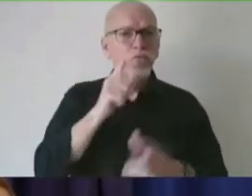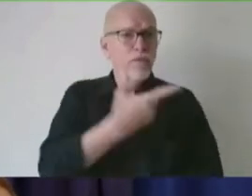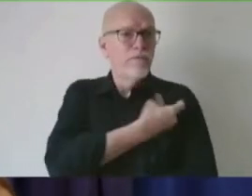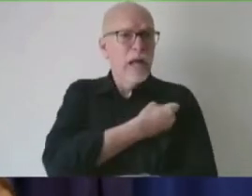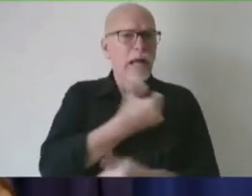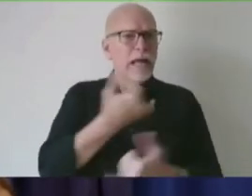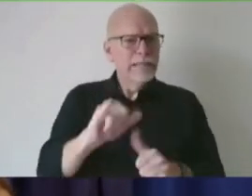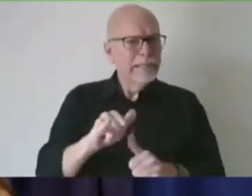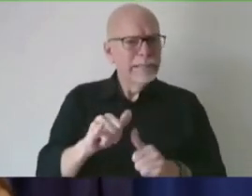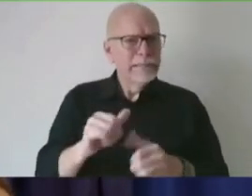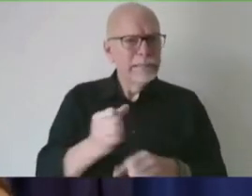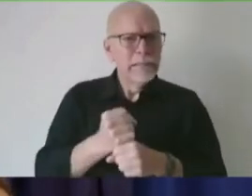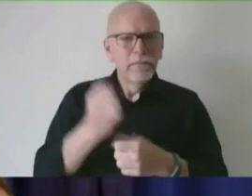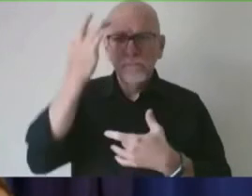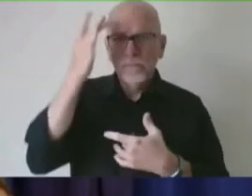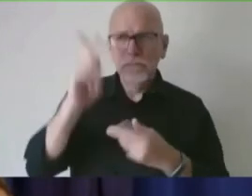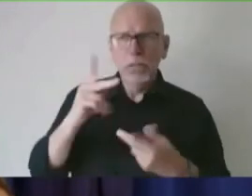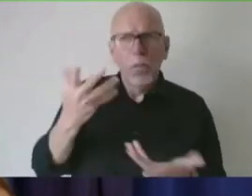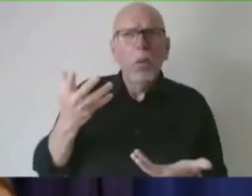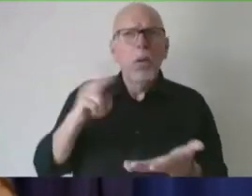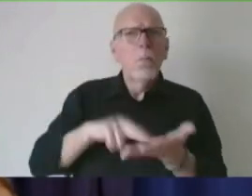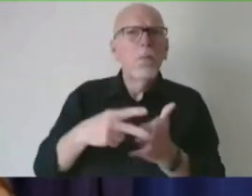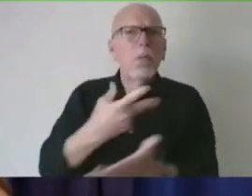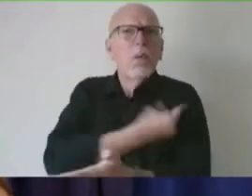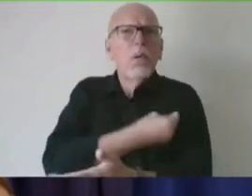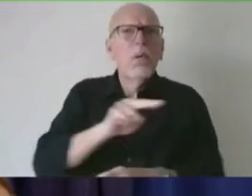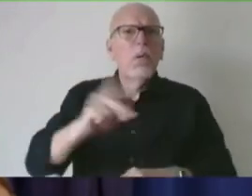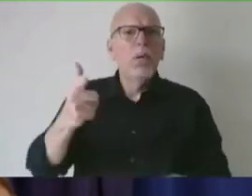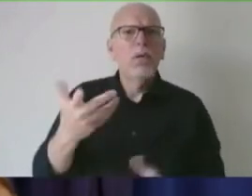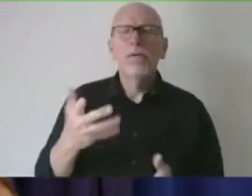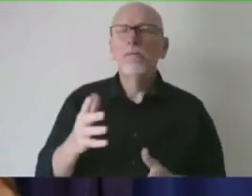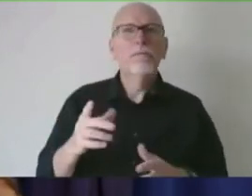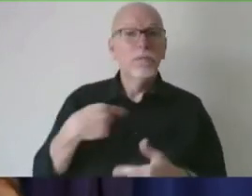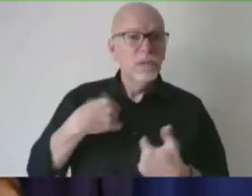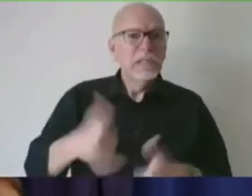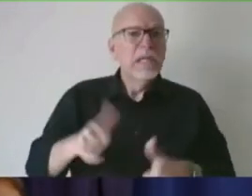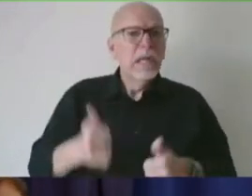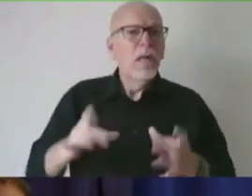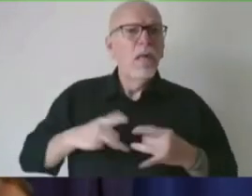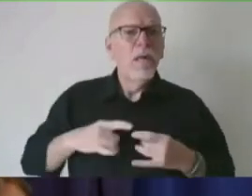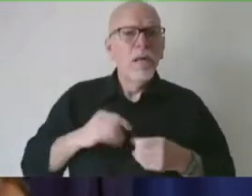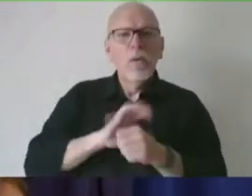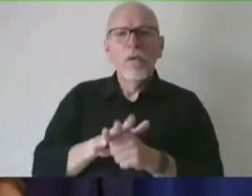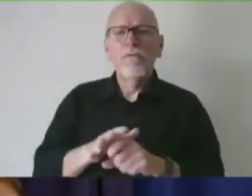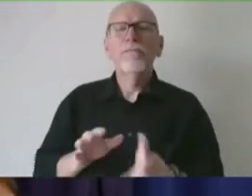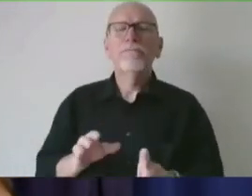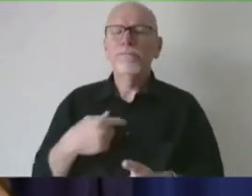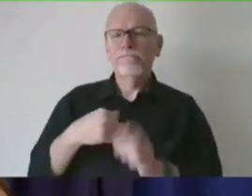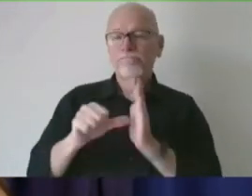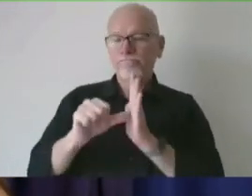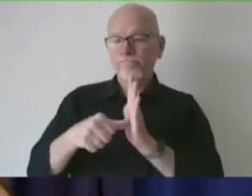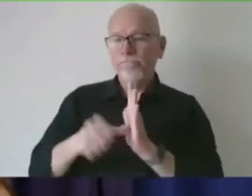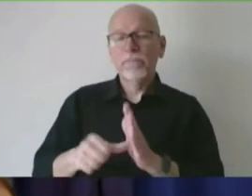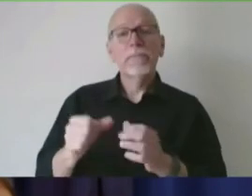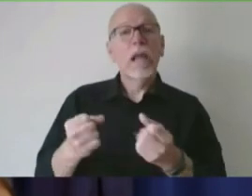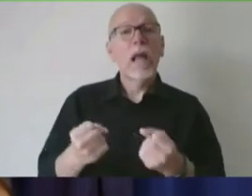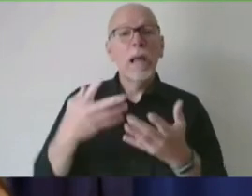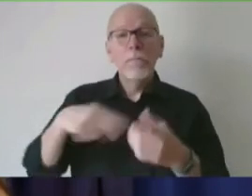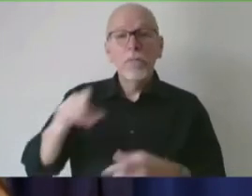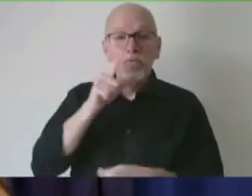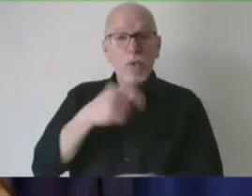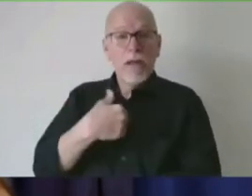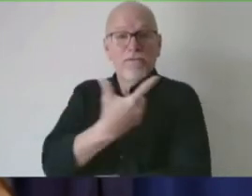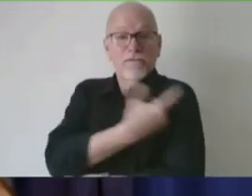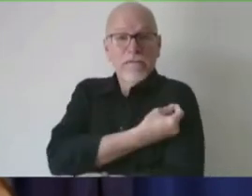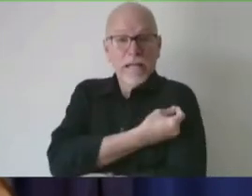questioning whether the vaccine is effective, if they would still end up getting COVID. I want to stress that breakthrough infections for vaccinated